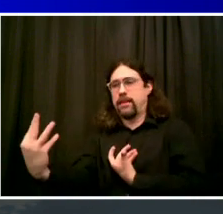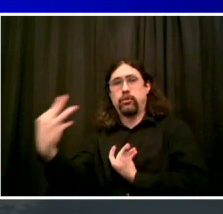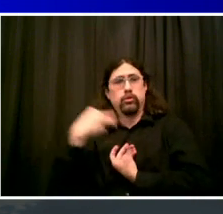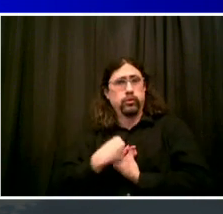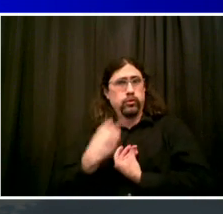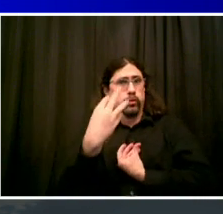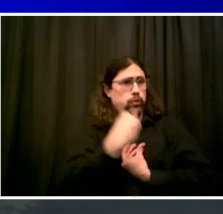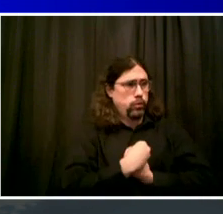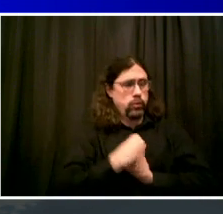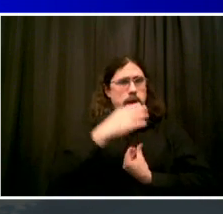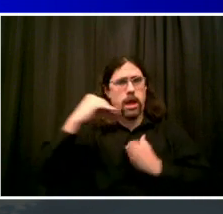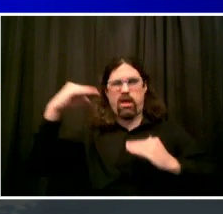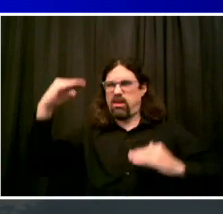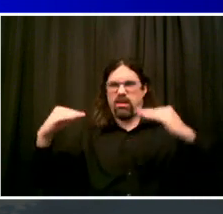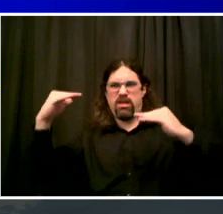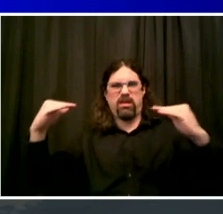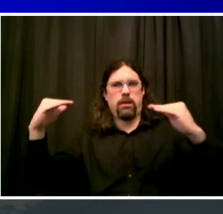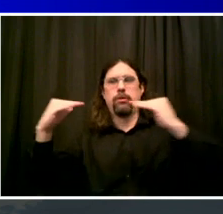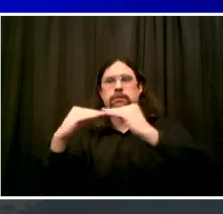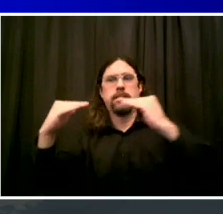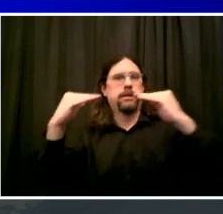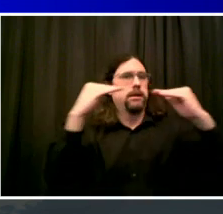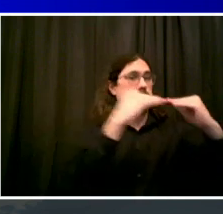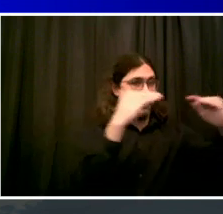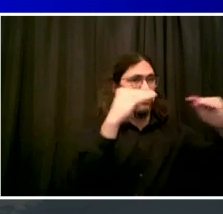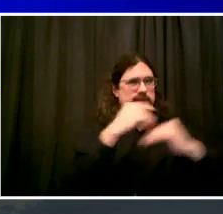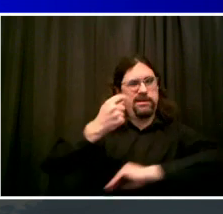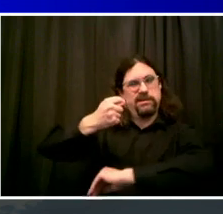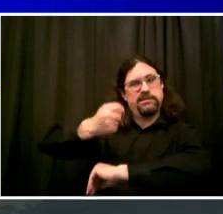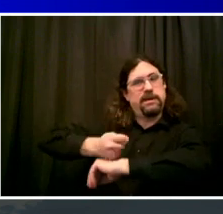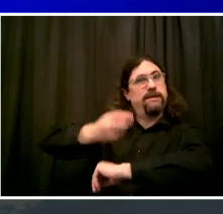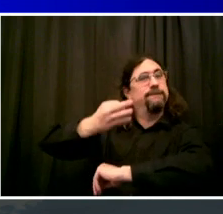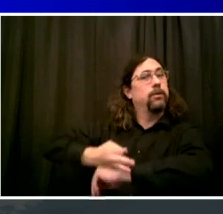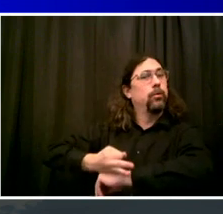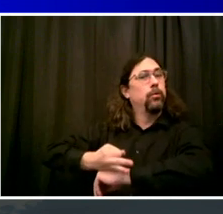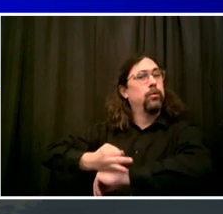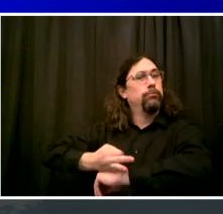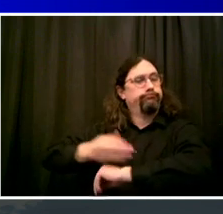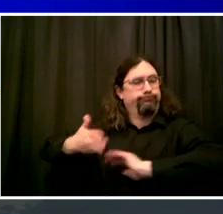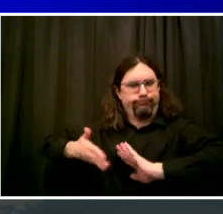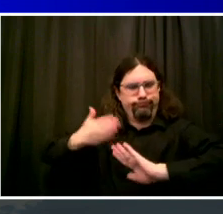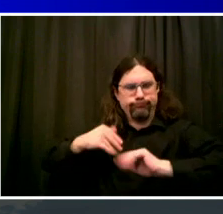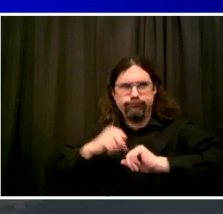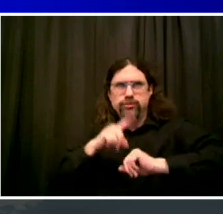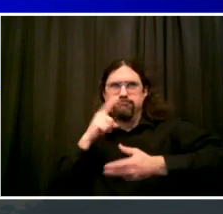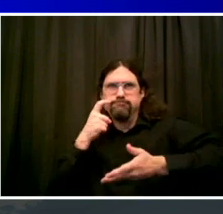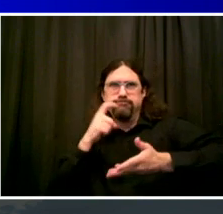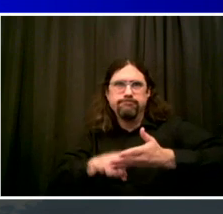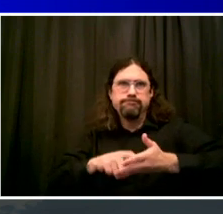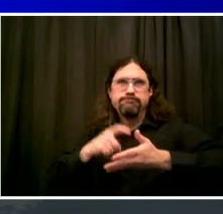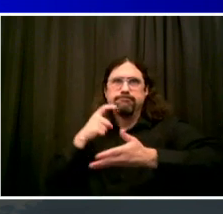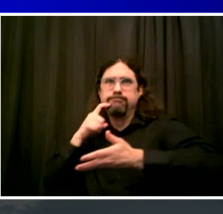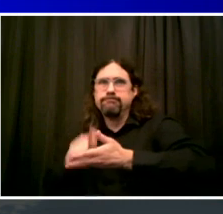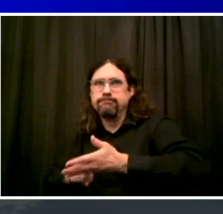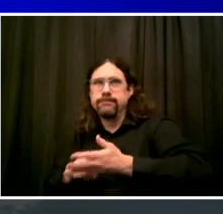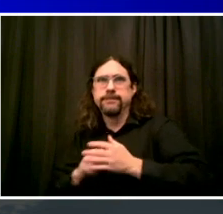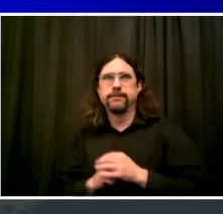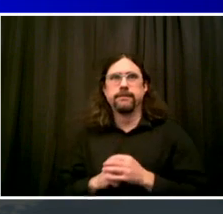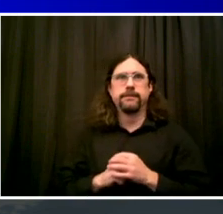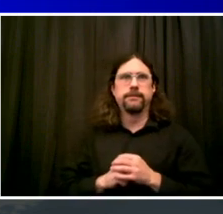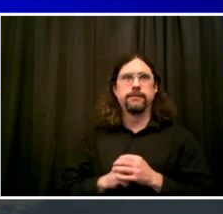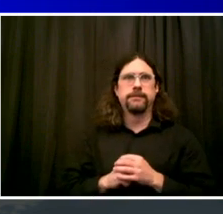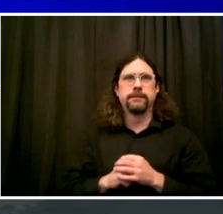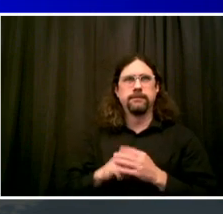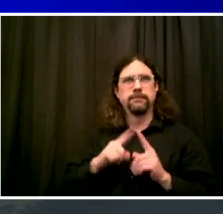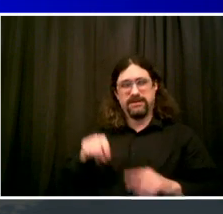also understands how the city government works and understands how to make change energetically and rapidly. And we have found a great leader to